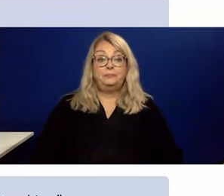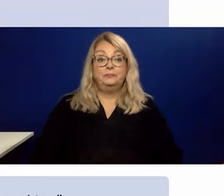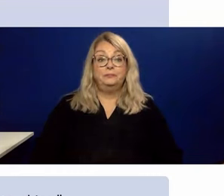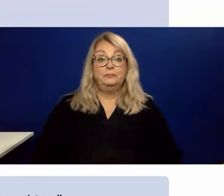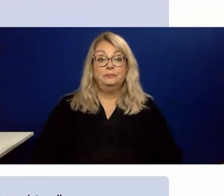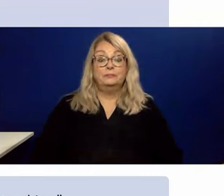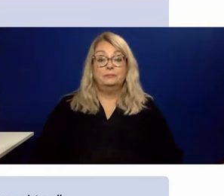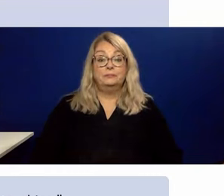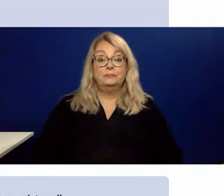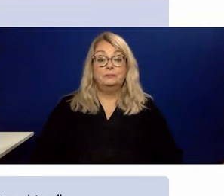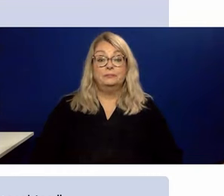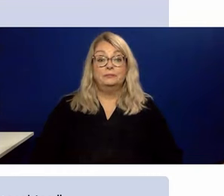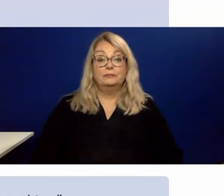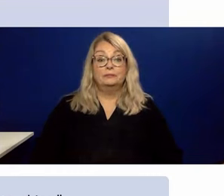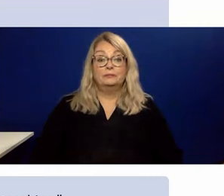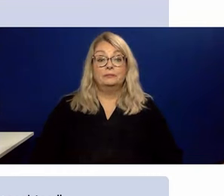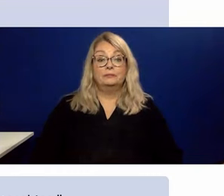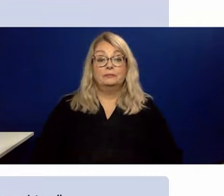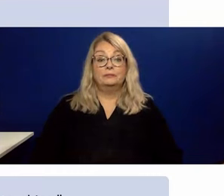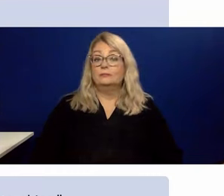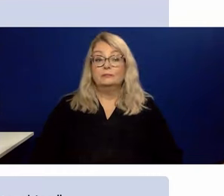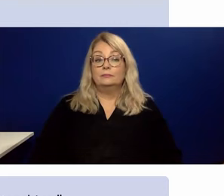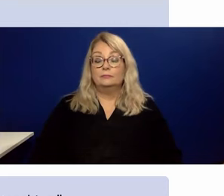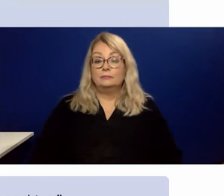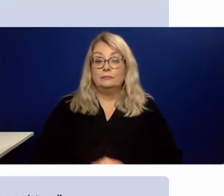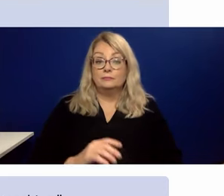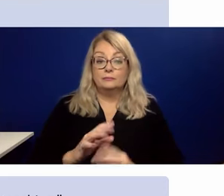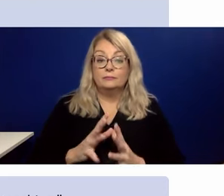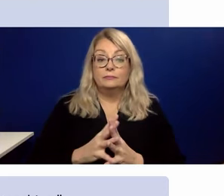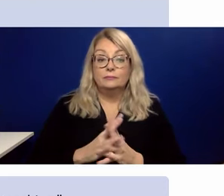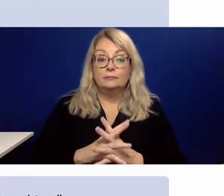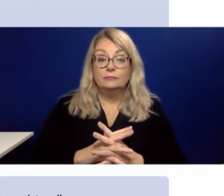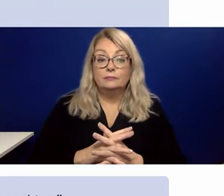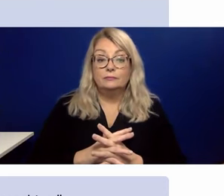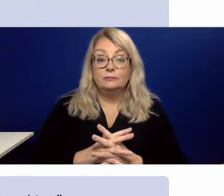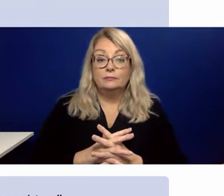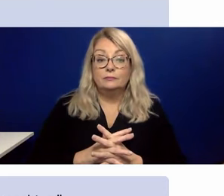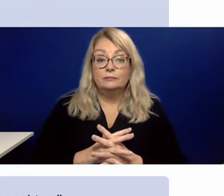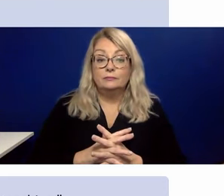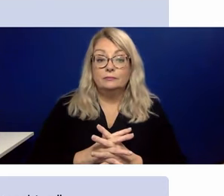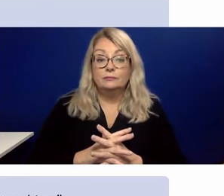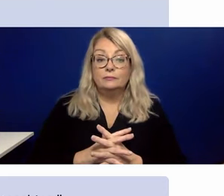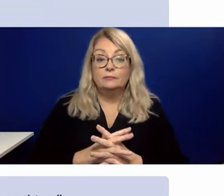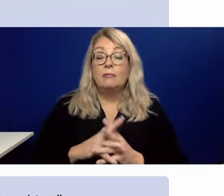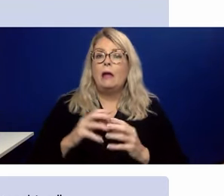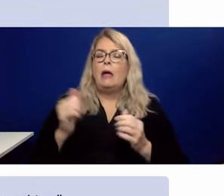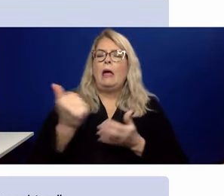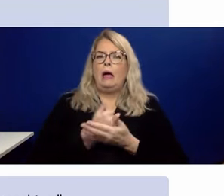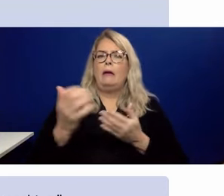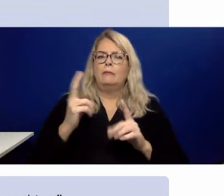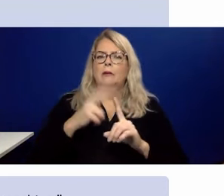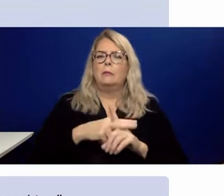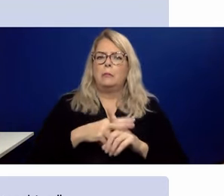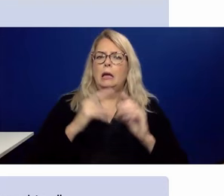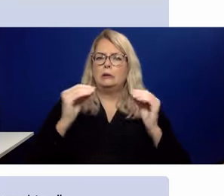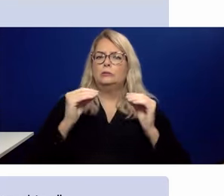chat? Okay. What's saying that? Aaron. Almost all this applies to teaching. It's amazing because you need to have